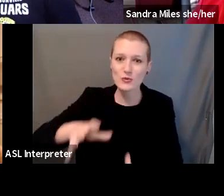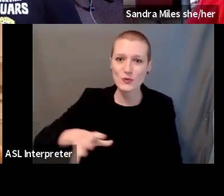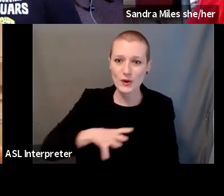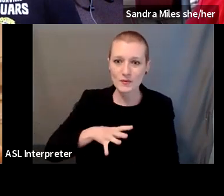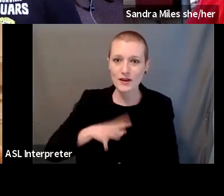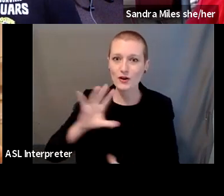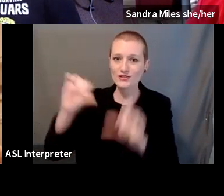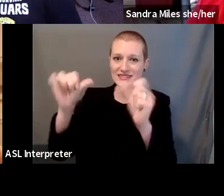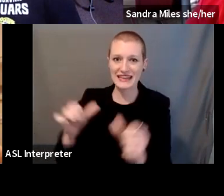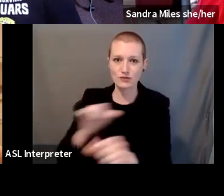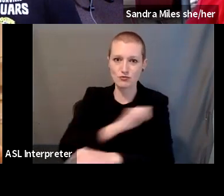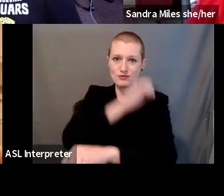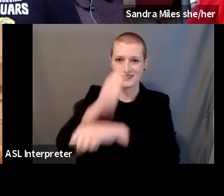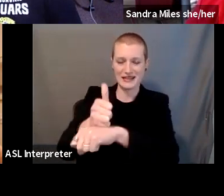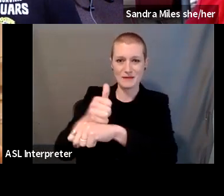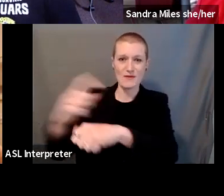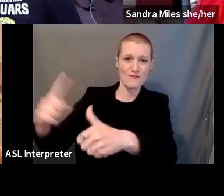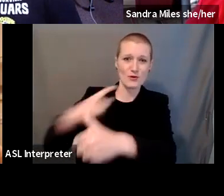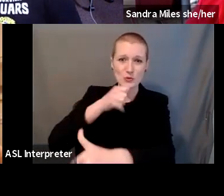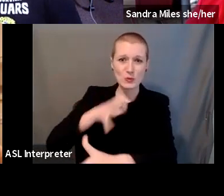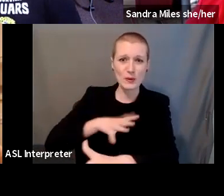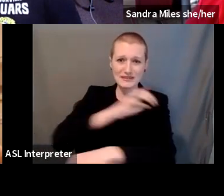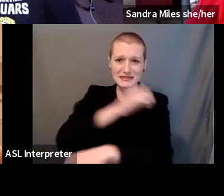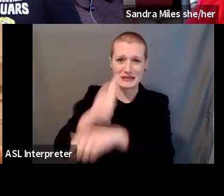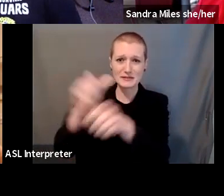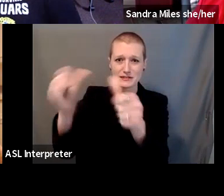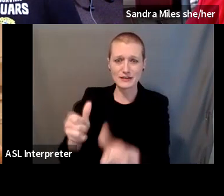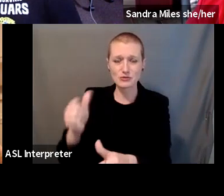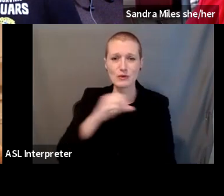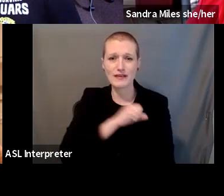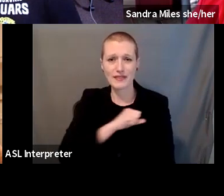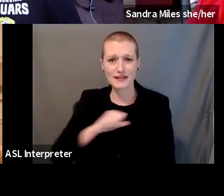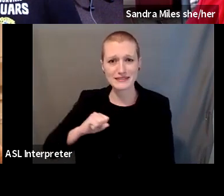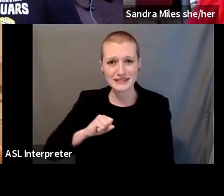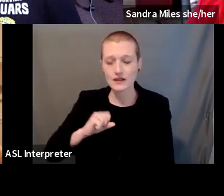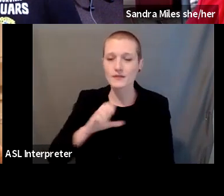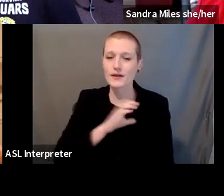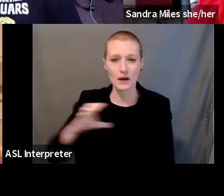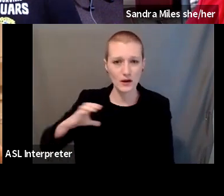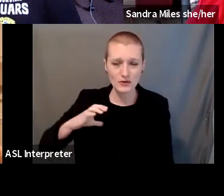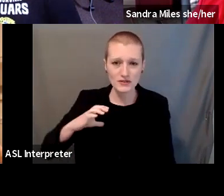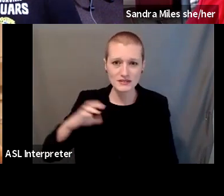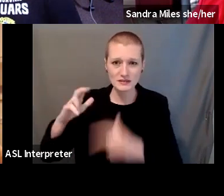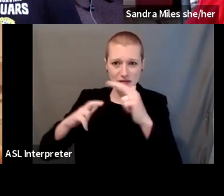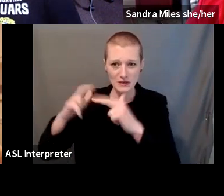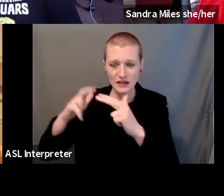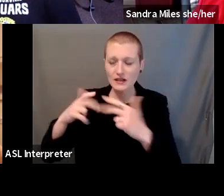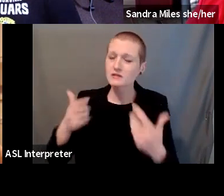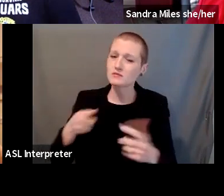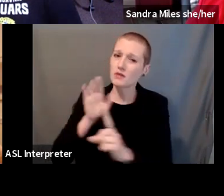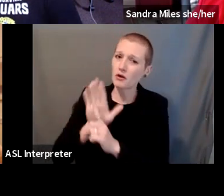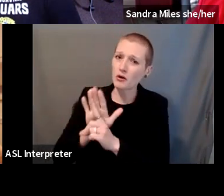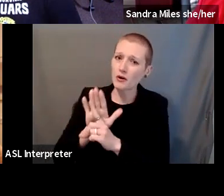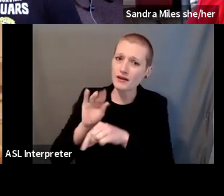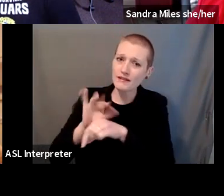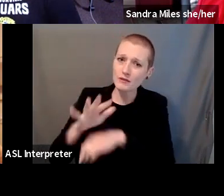in Congress, says a lot to me about the people she was able to impact and influence in her lifetime. And of course, I have